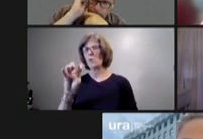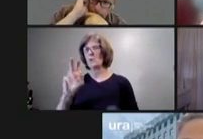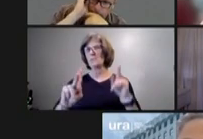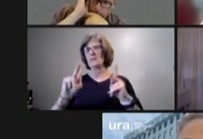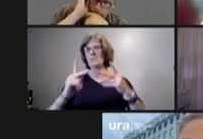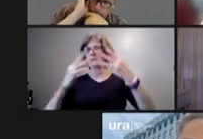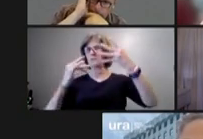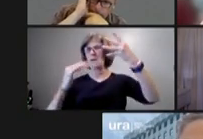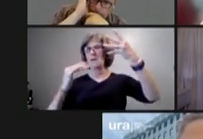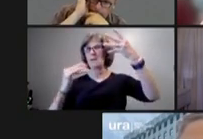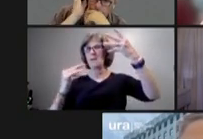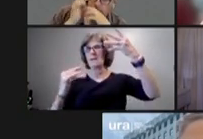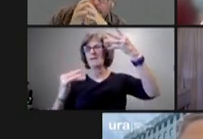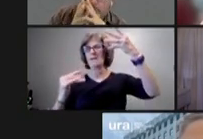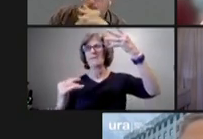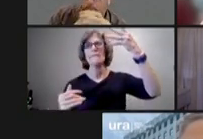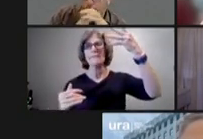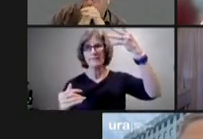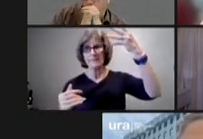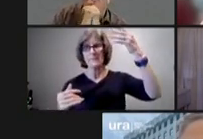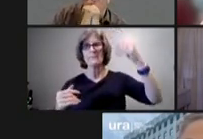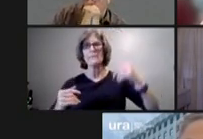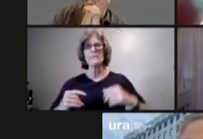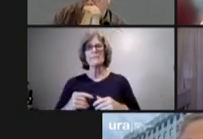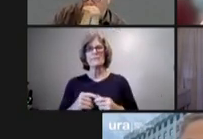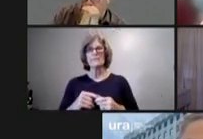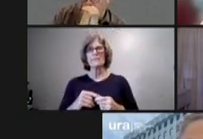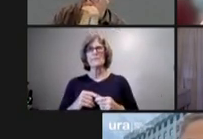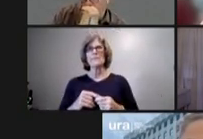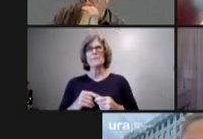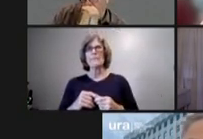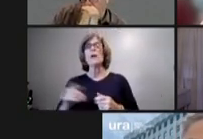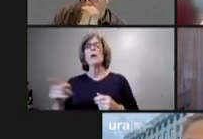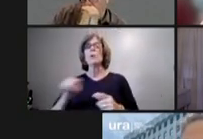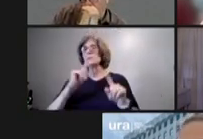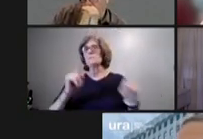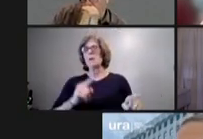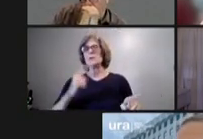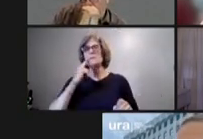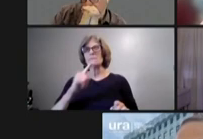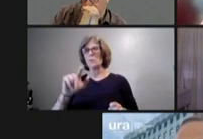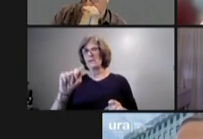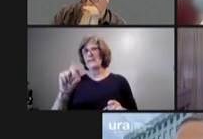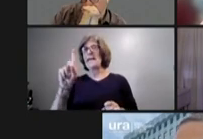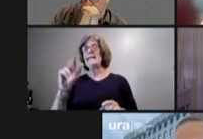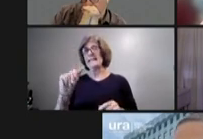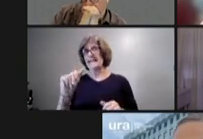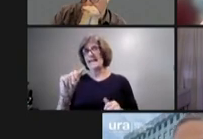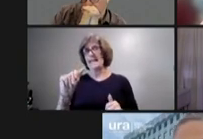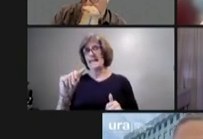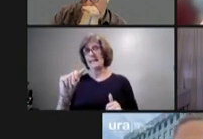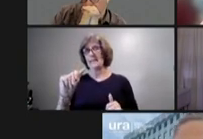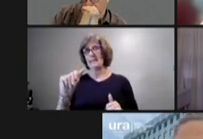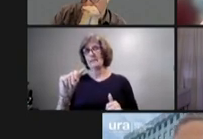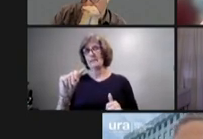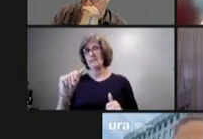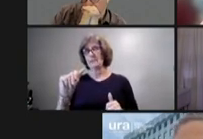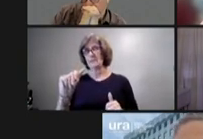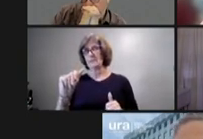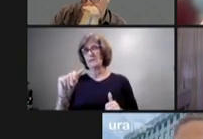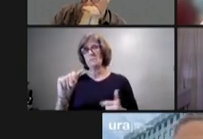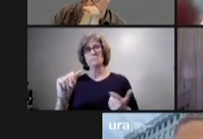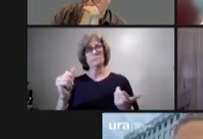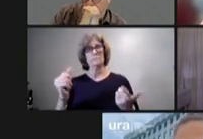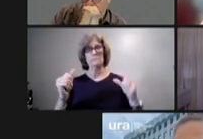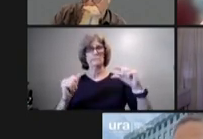and the amount of responses for the ADA accessible units were pretty much commensurate with